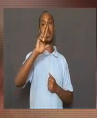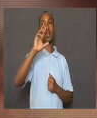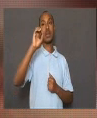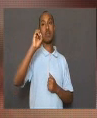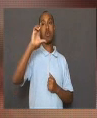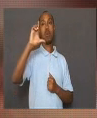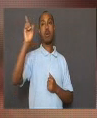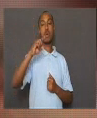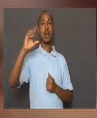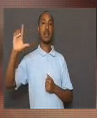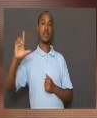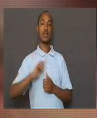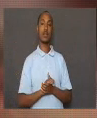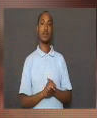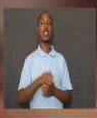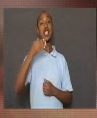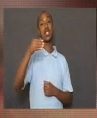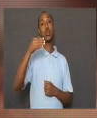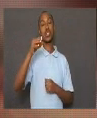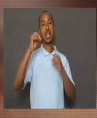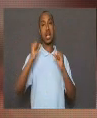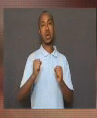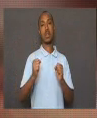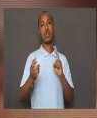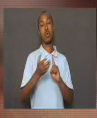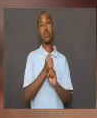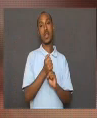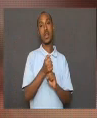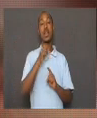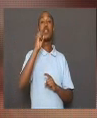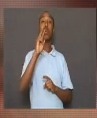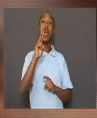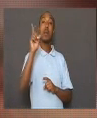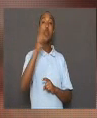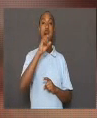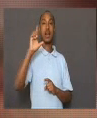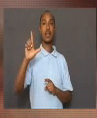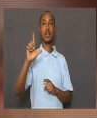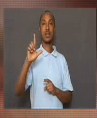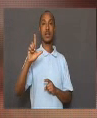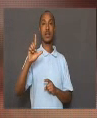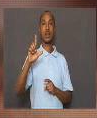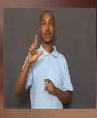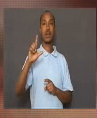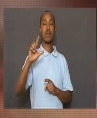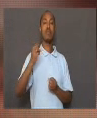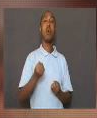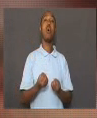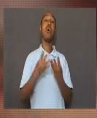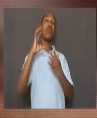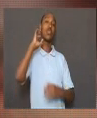per liter, the solution that contains 12 moles per liter is more